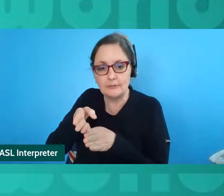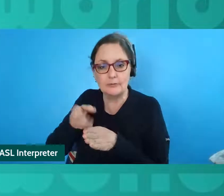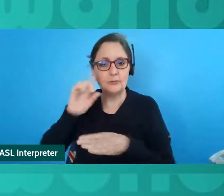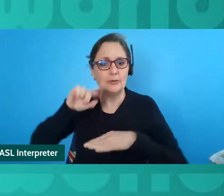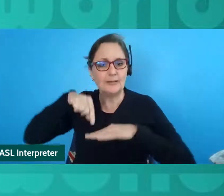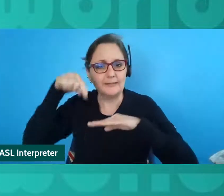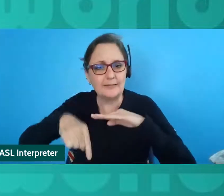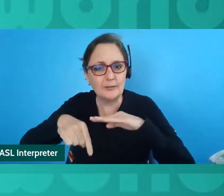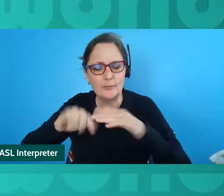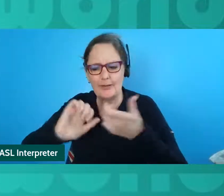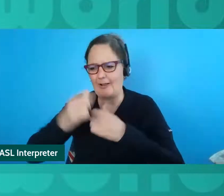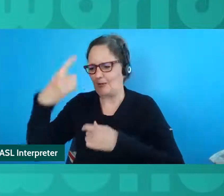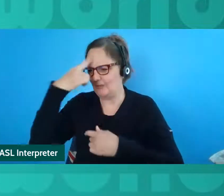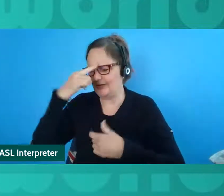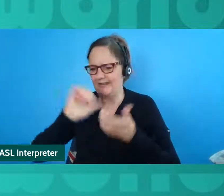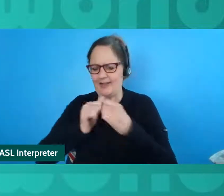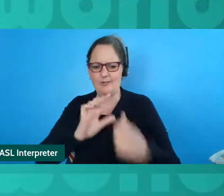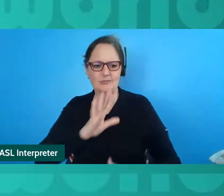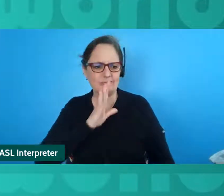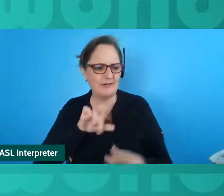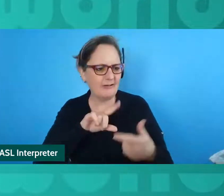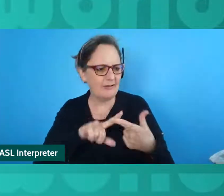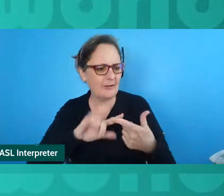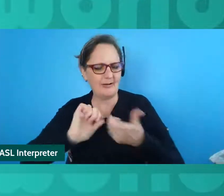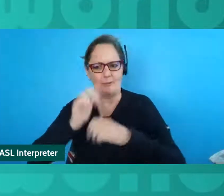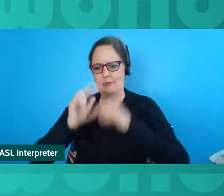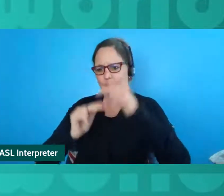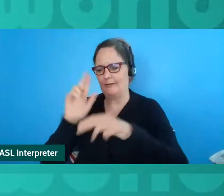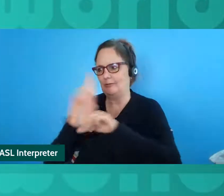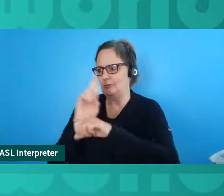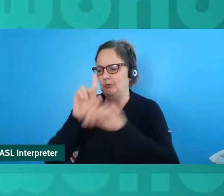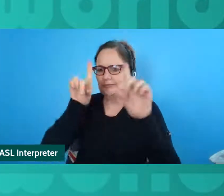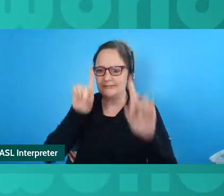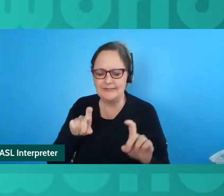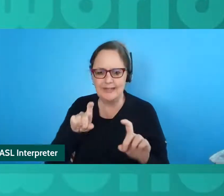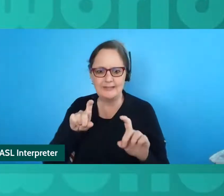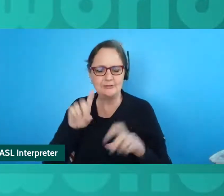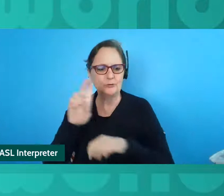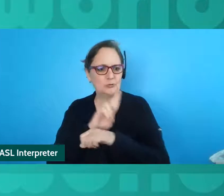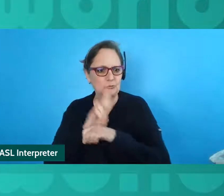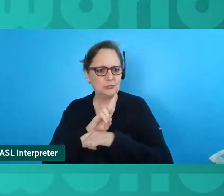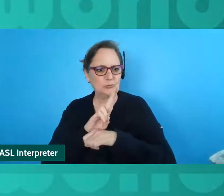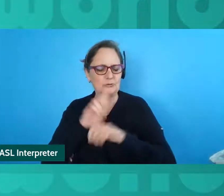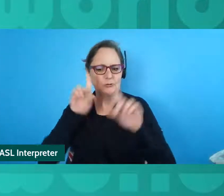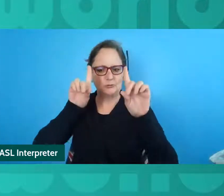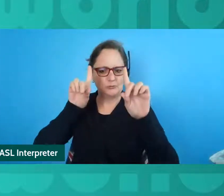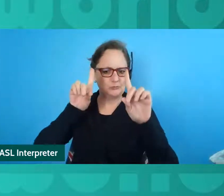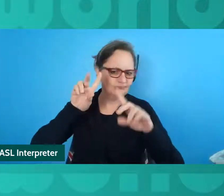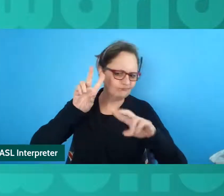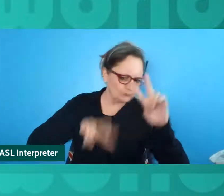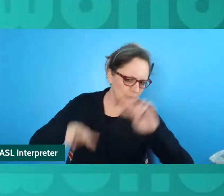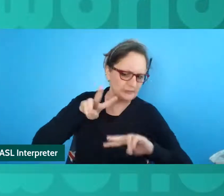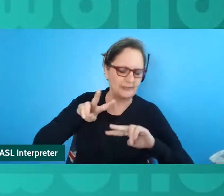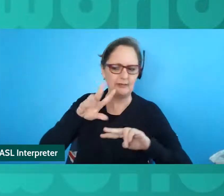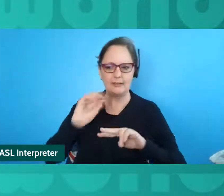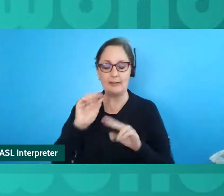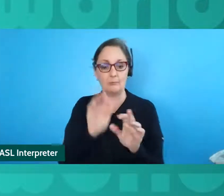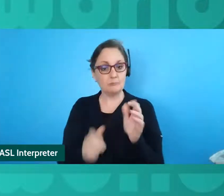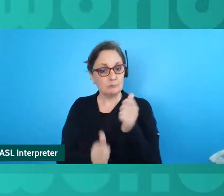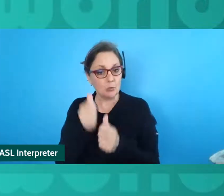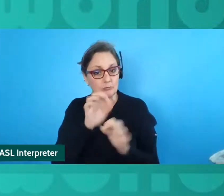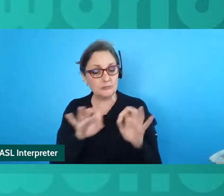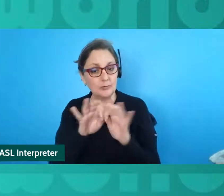how to converse, how to build, use, test, critique, and most importantly, enable and